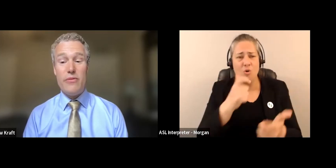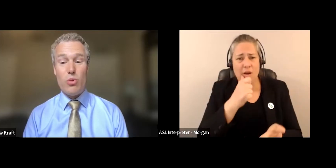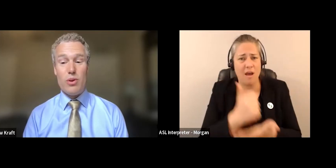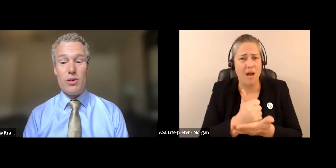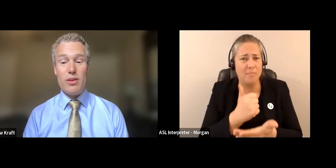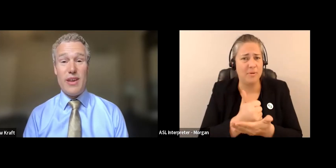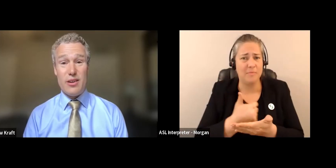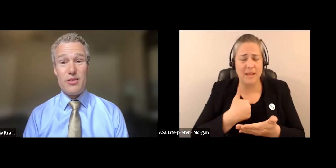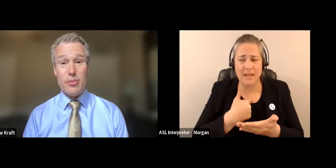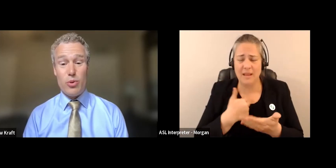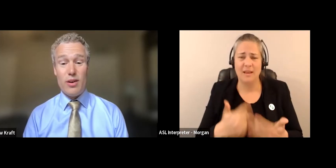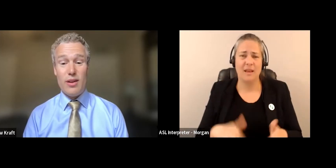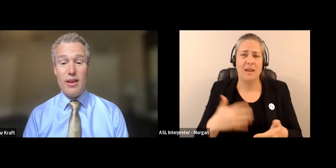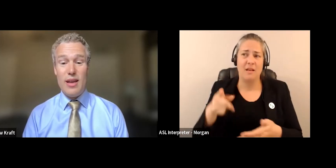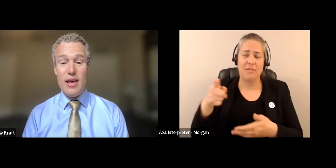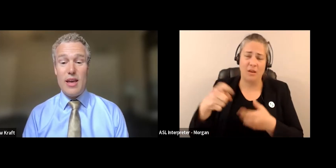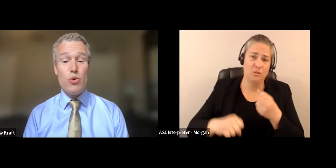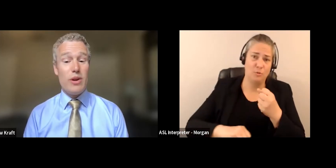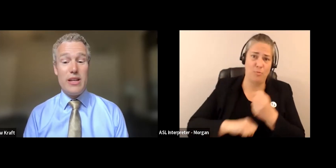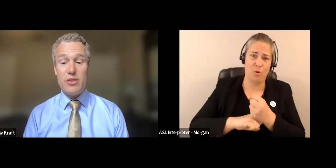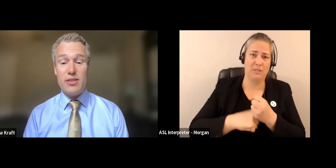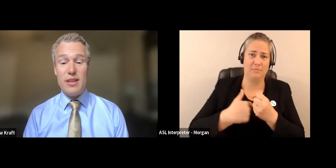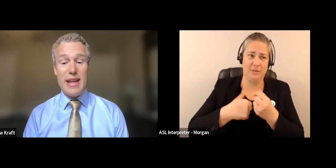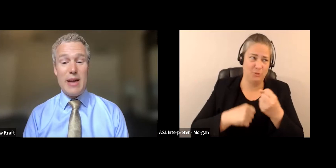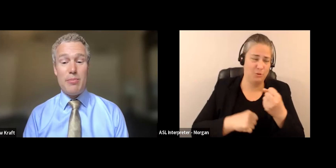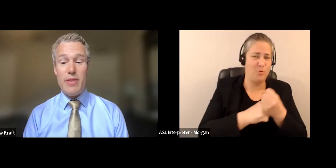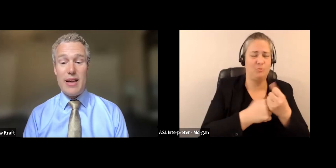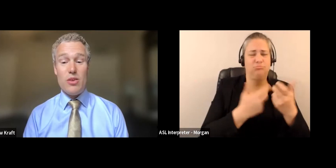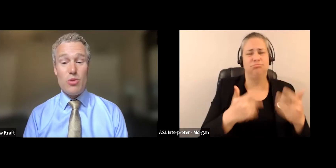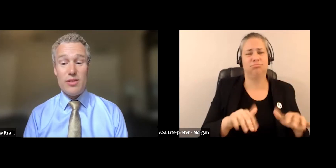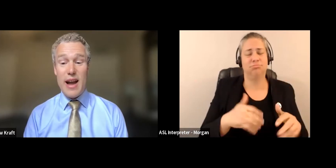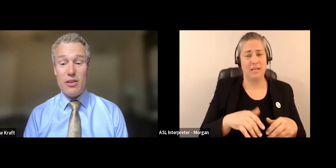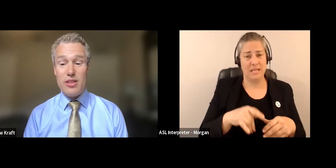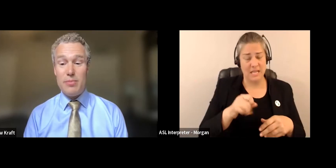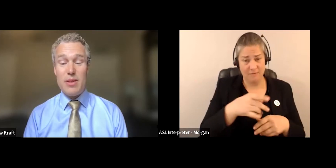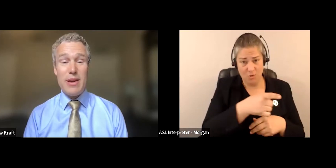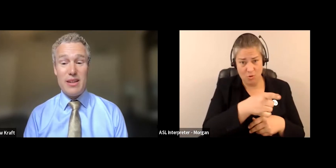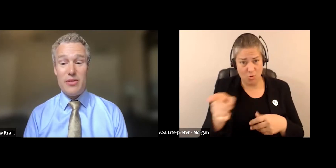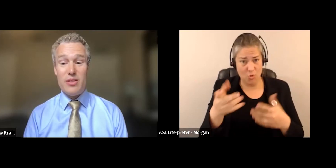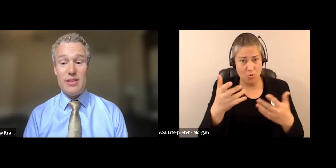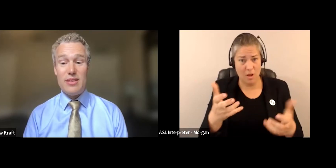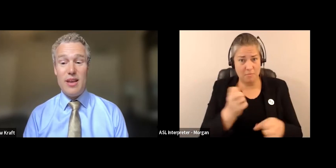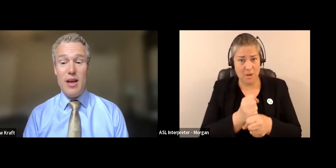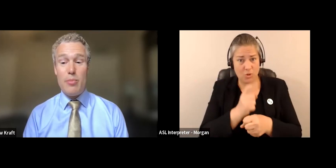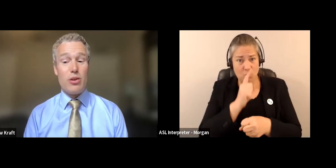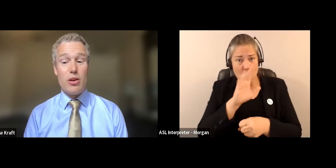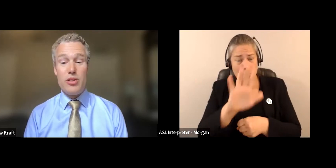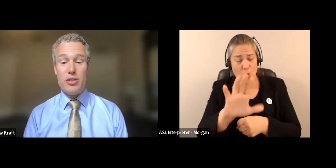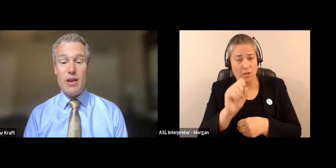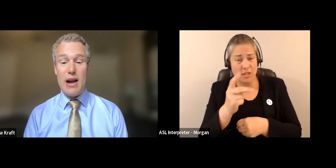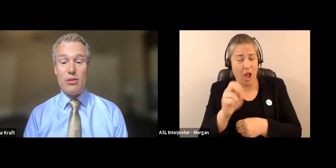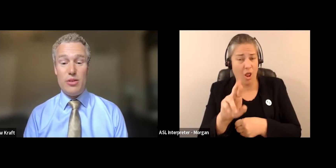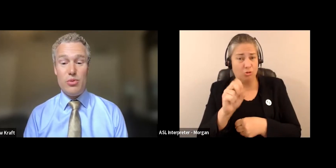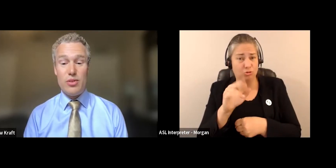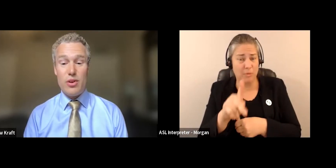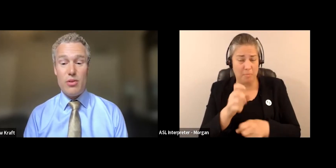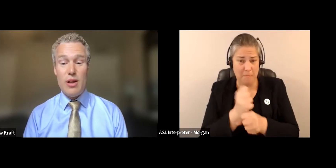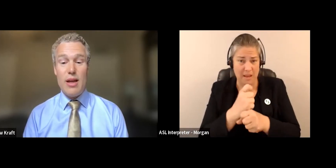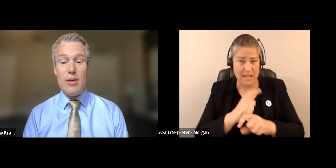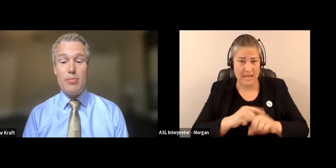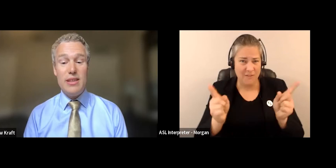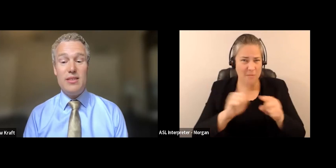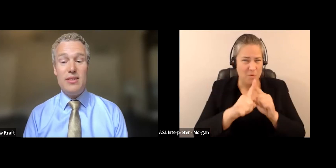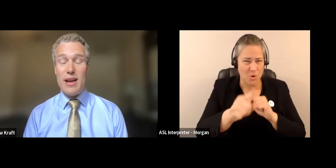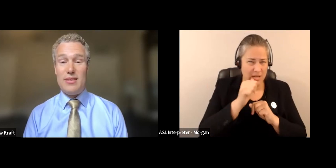paying forward their support. If you are interested in amplifying your scholarship to make a difference, but are unsure how to do